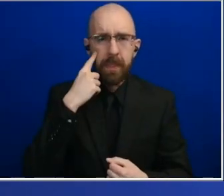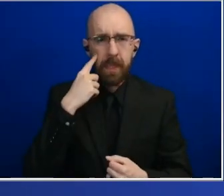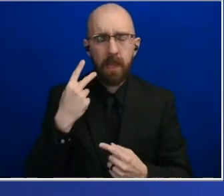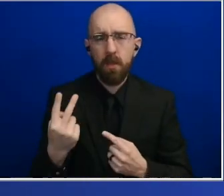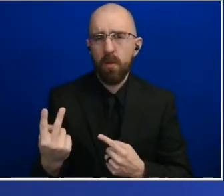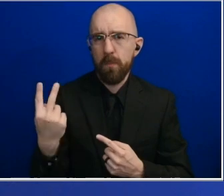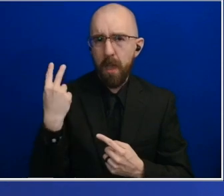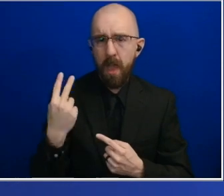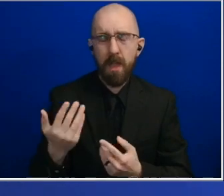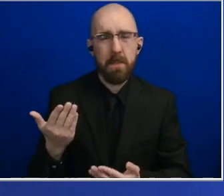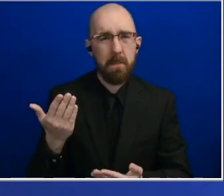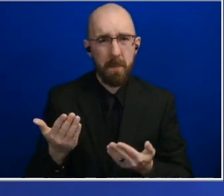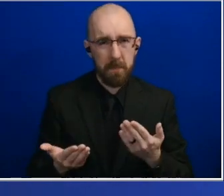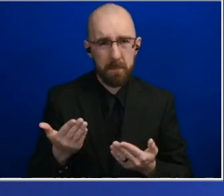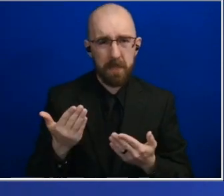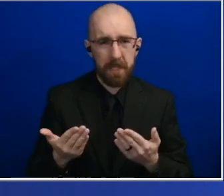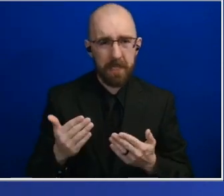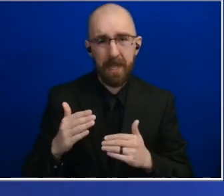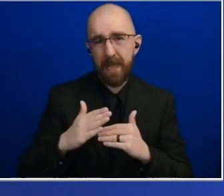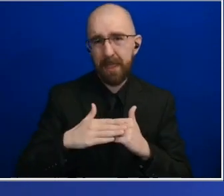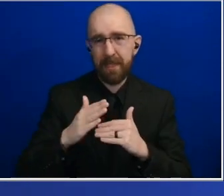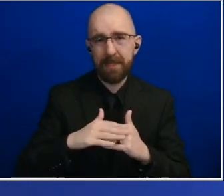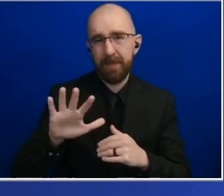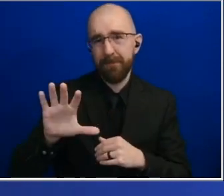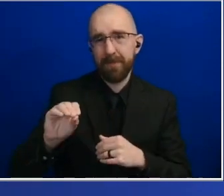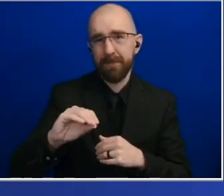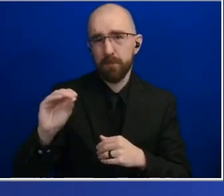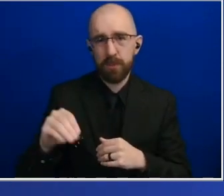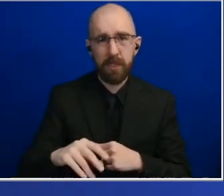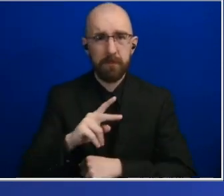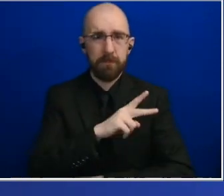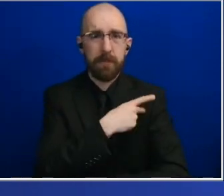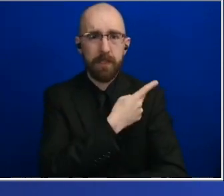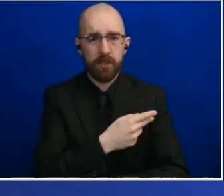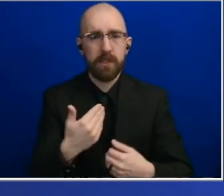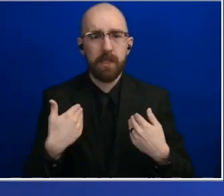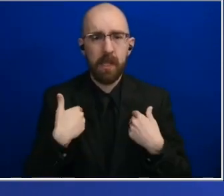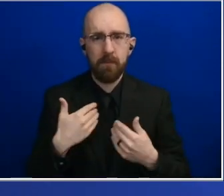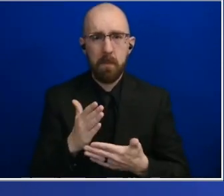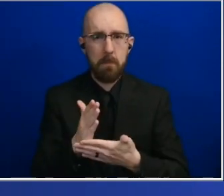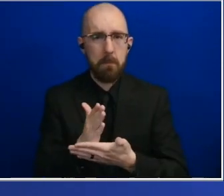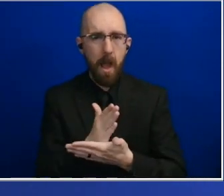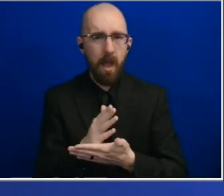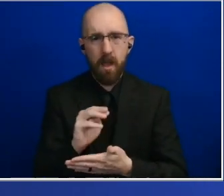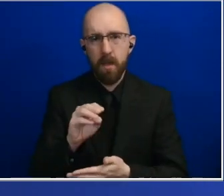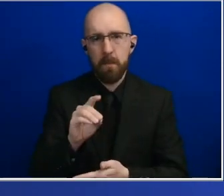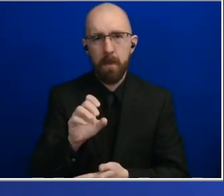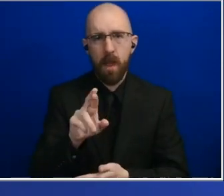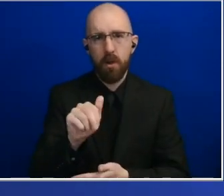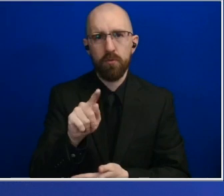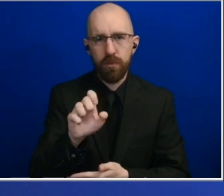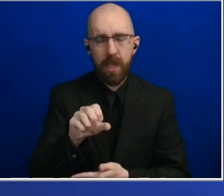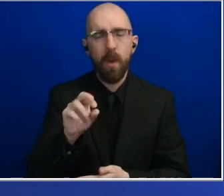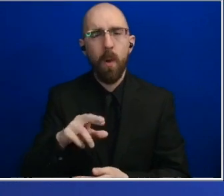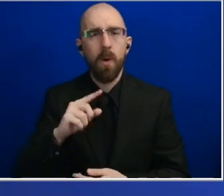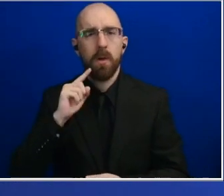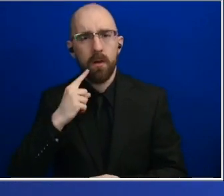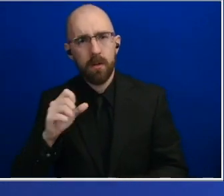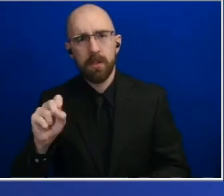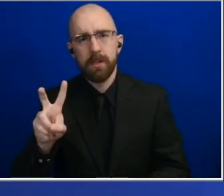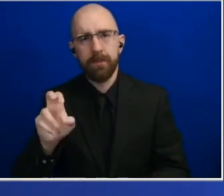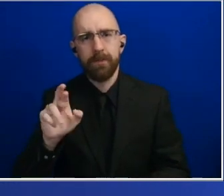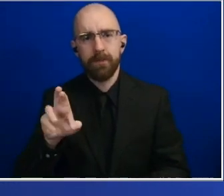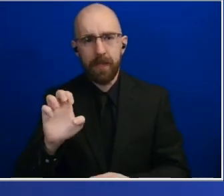probably at least 50% of patients have moderate or severe post amputation